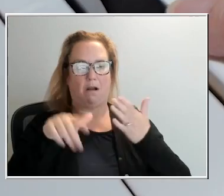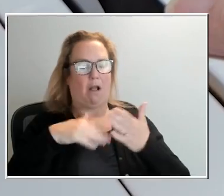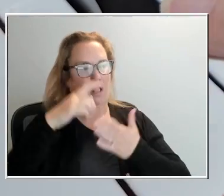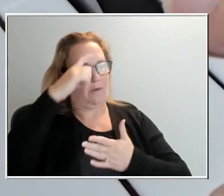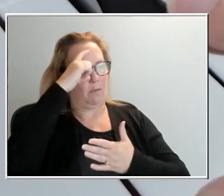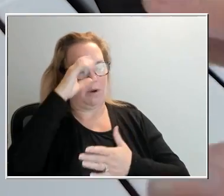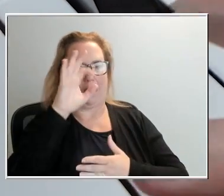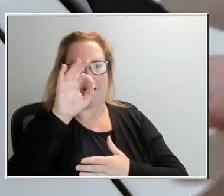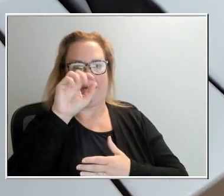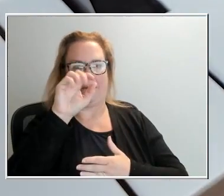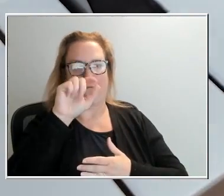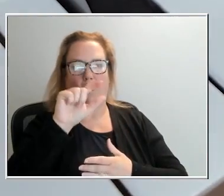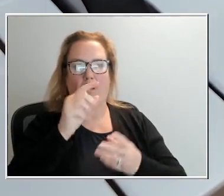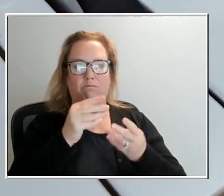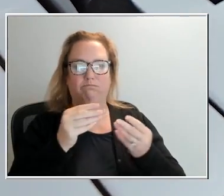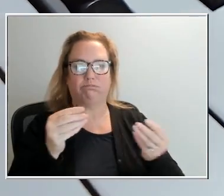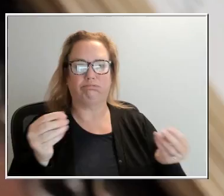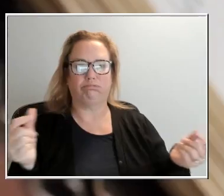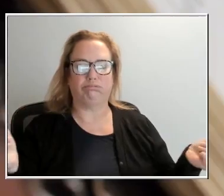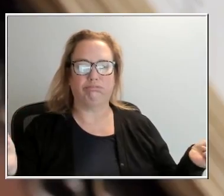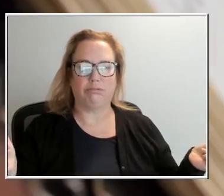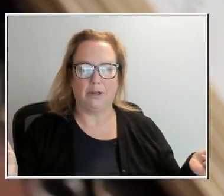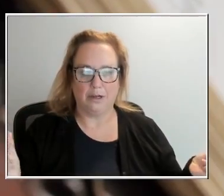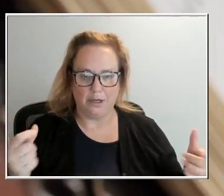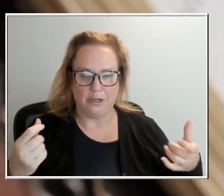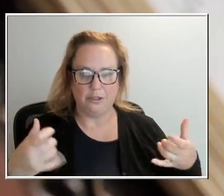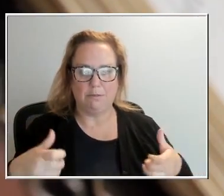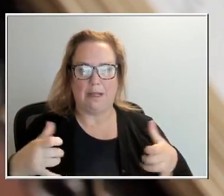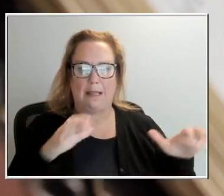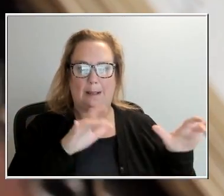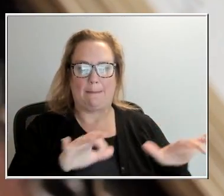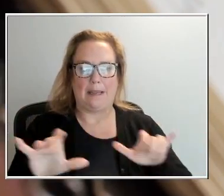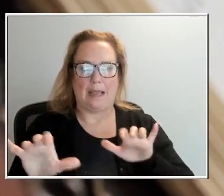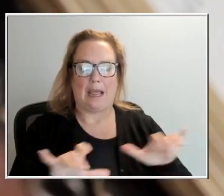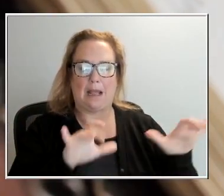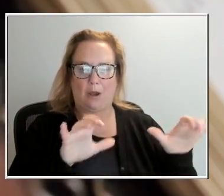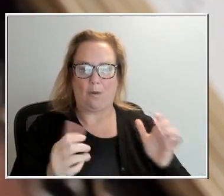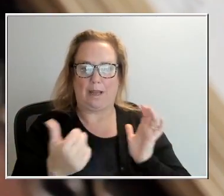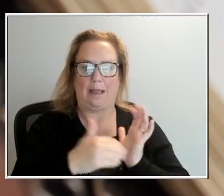had disappeared. She could play again.